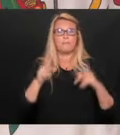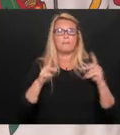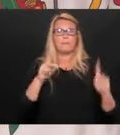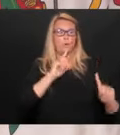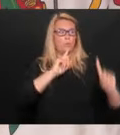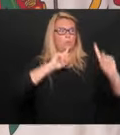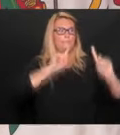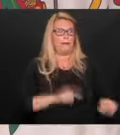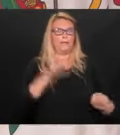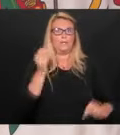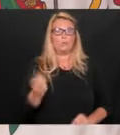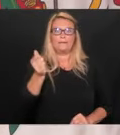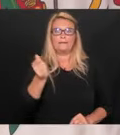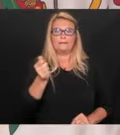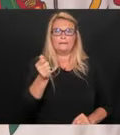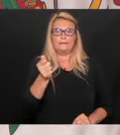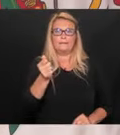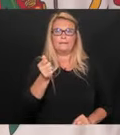they should right now.